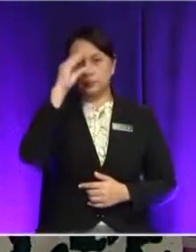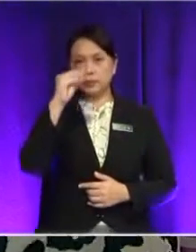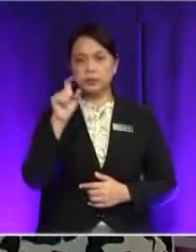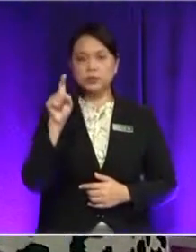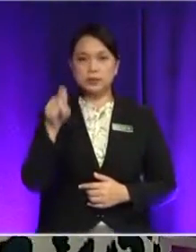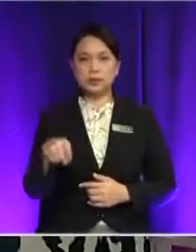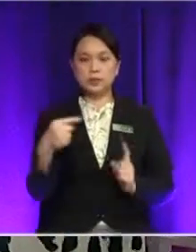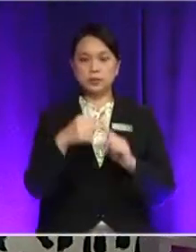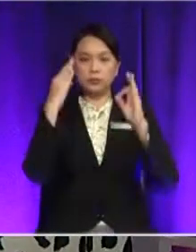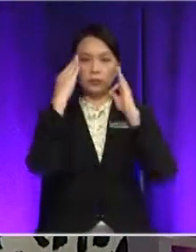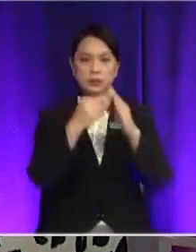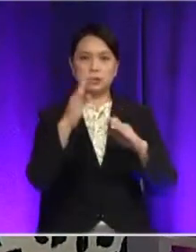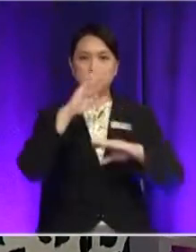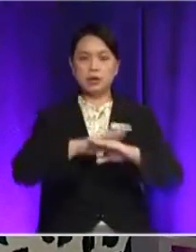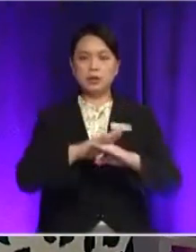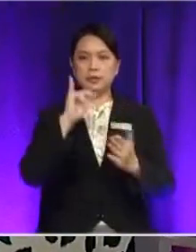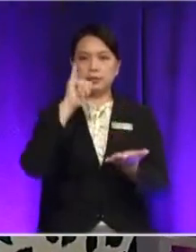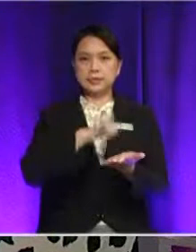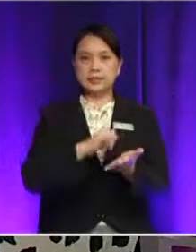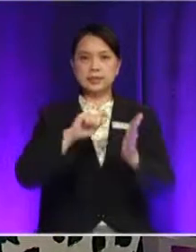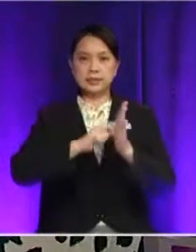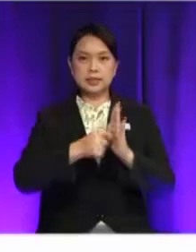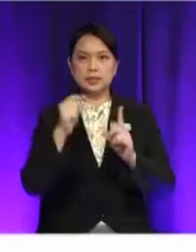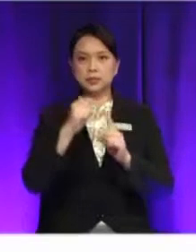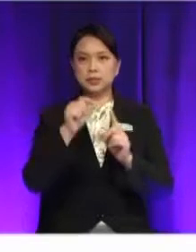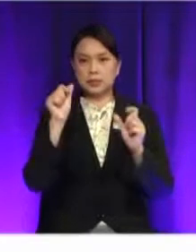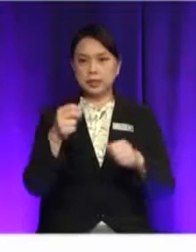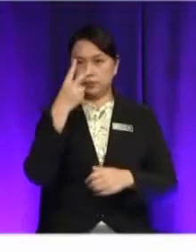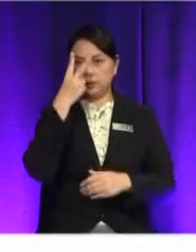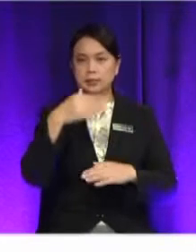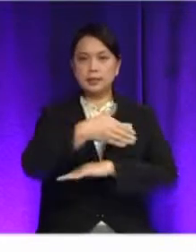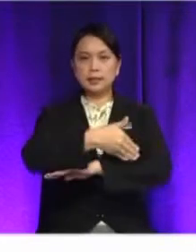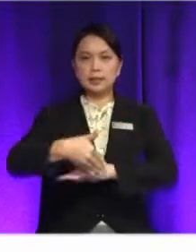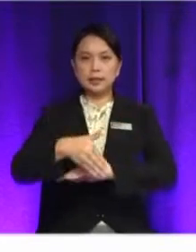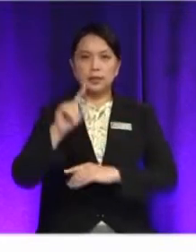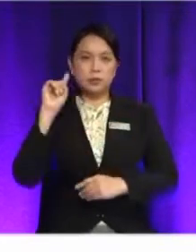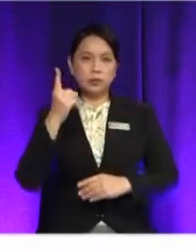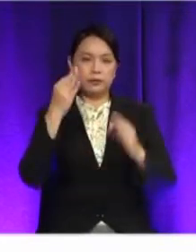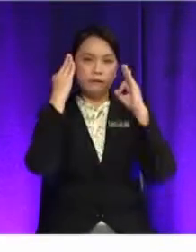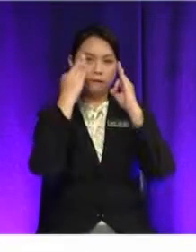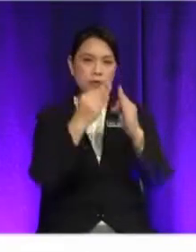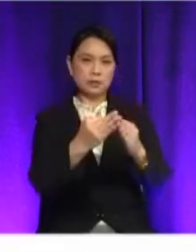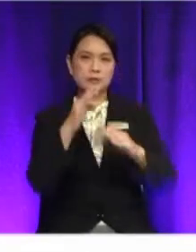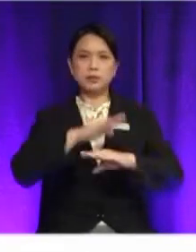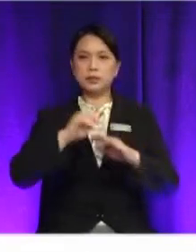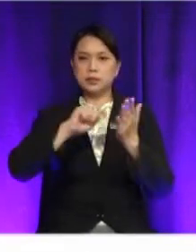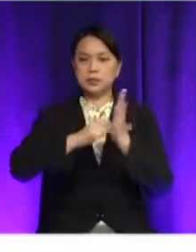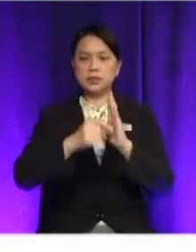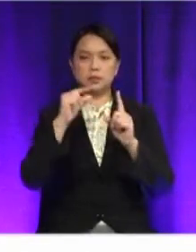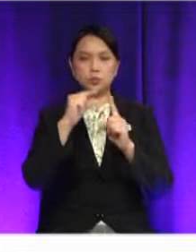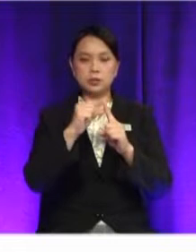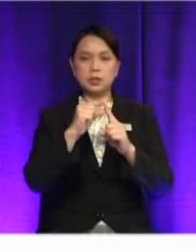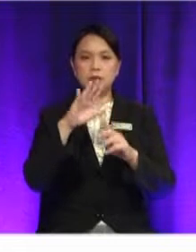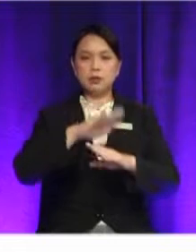focus only on these keywords. Can you see the lines? All right, you only focus on these keywords in the two